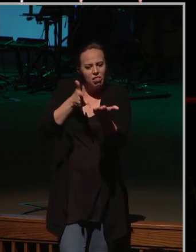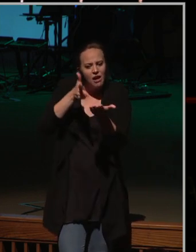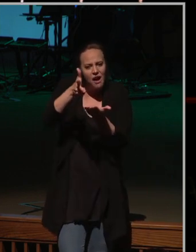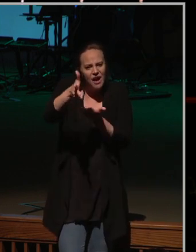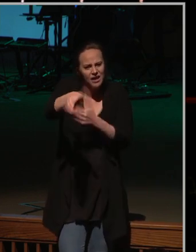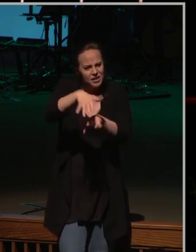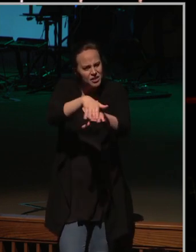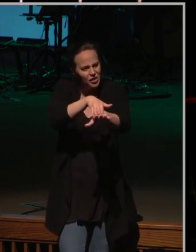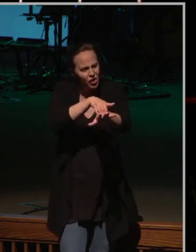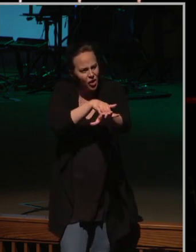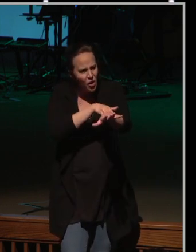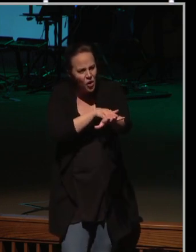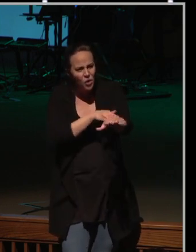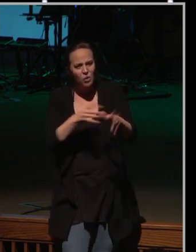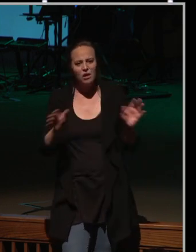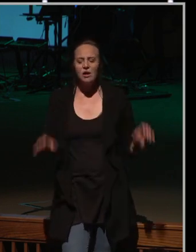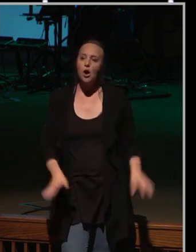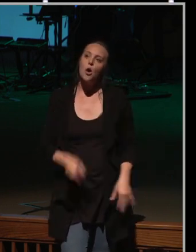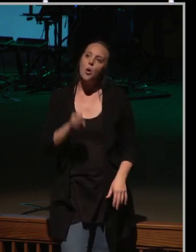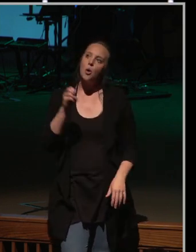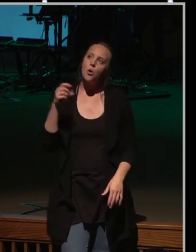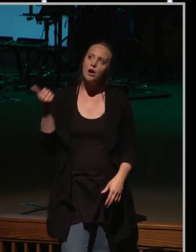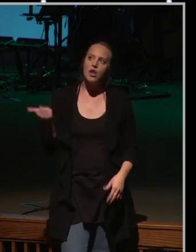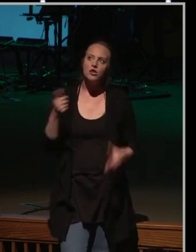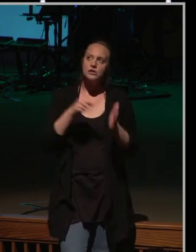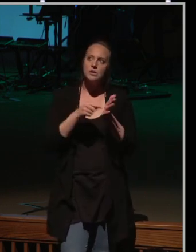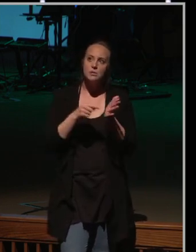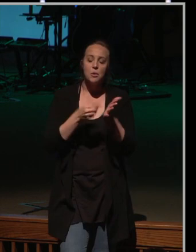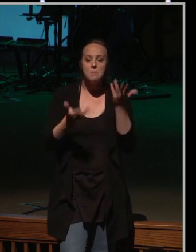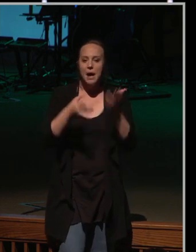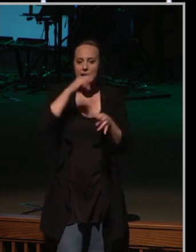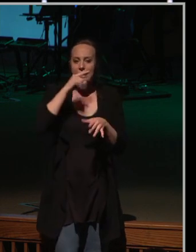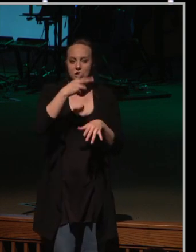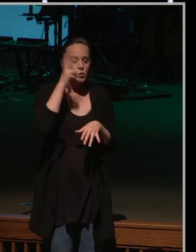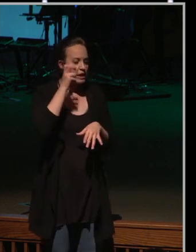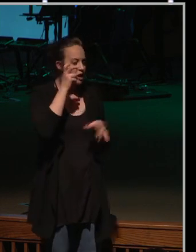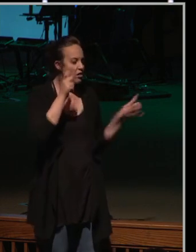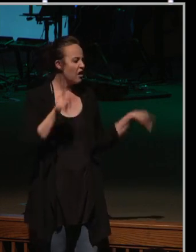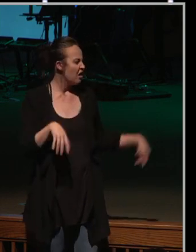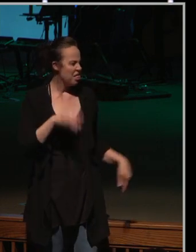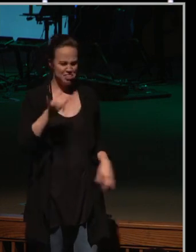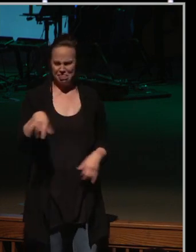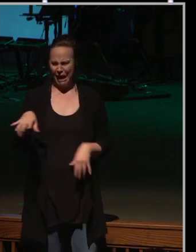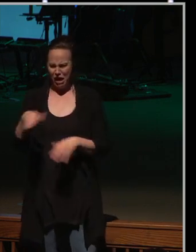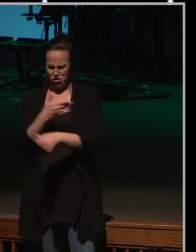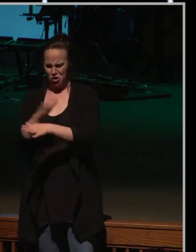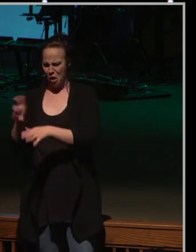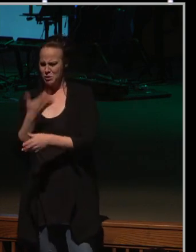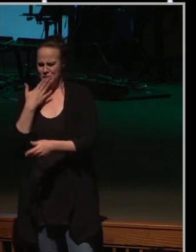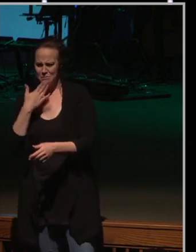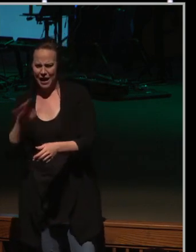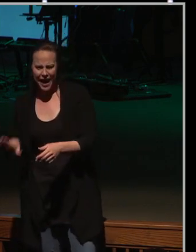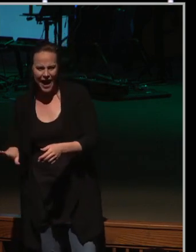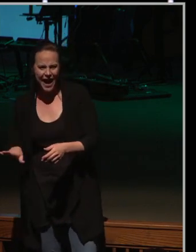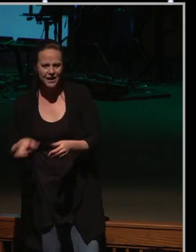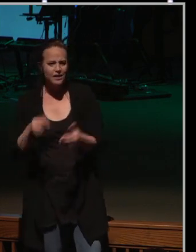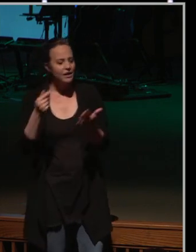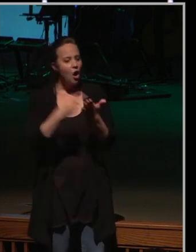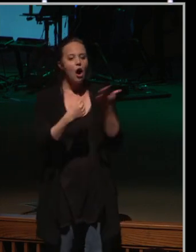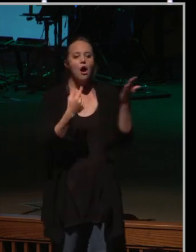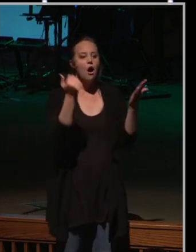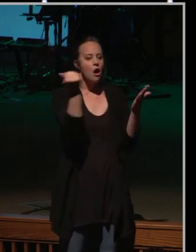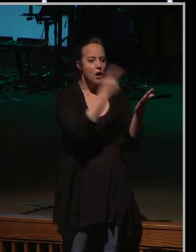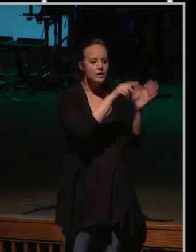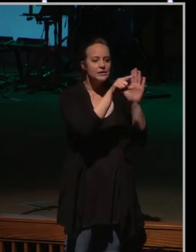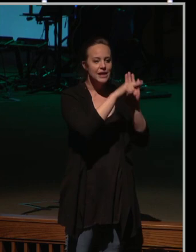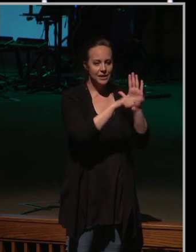kids listening back there, are we painting for them a picture, a consumer mentality that church is about what we get out of it, not